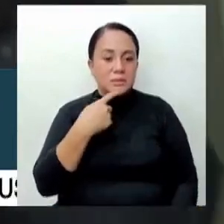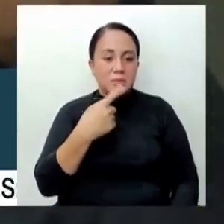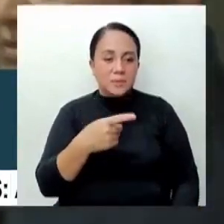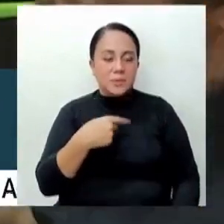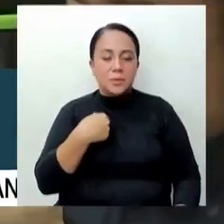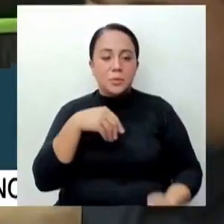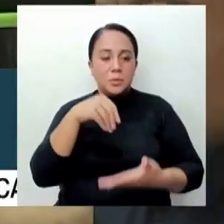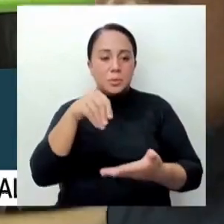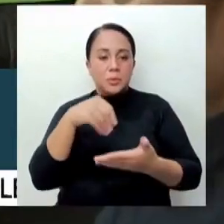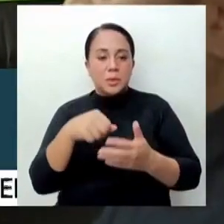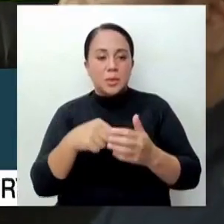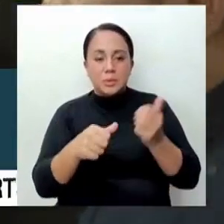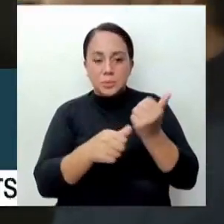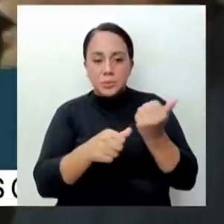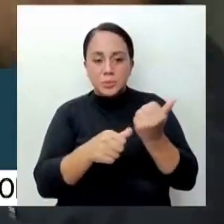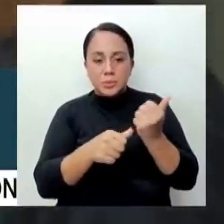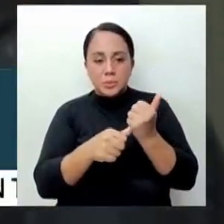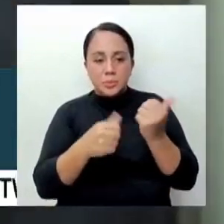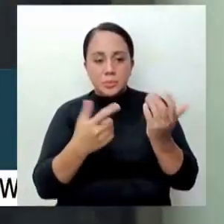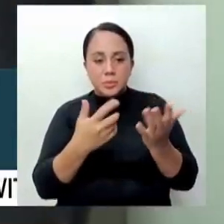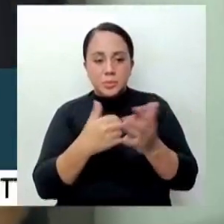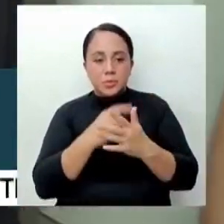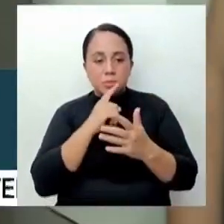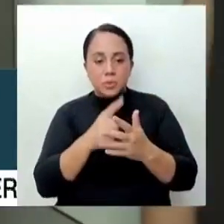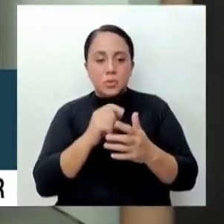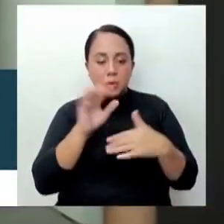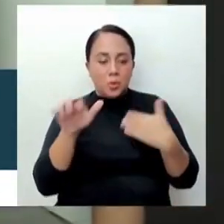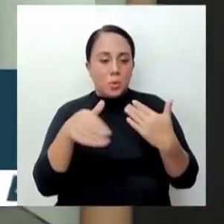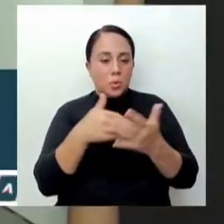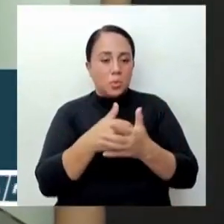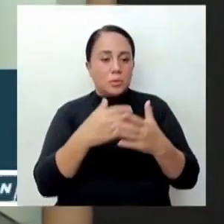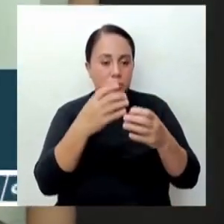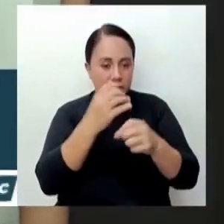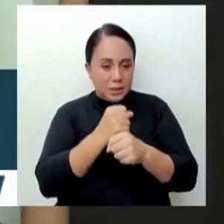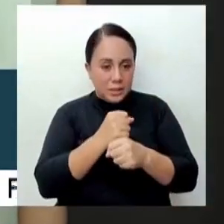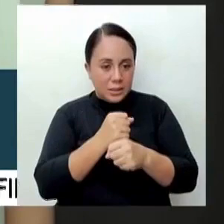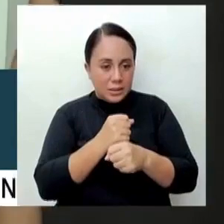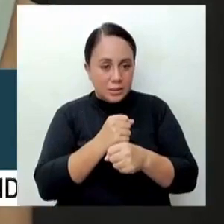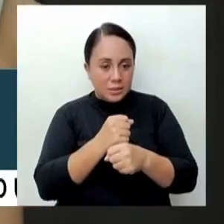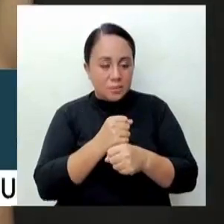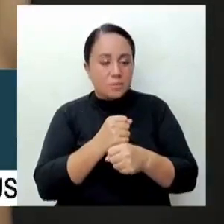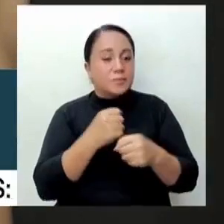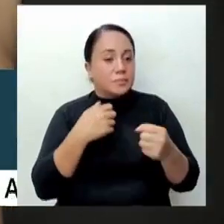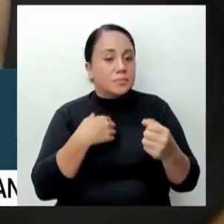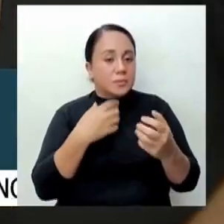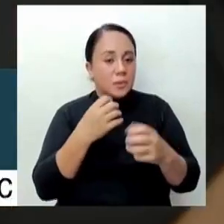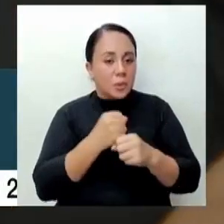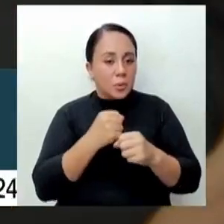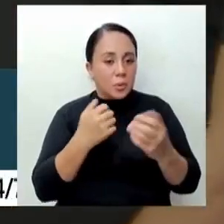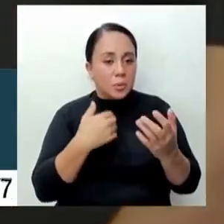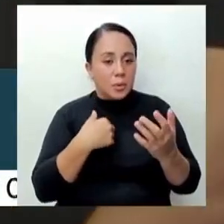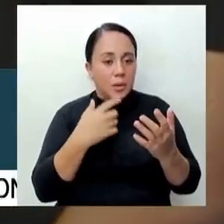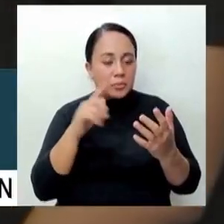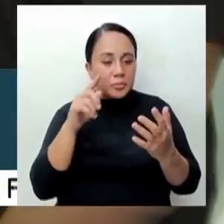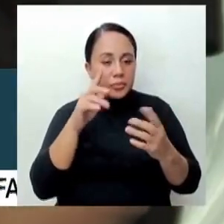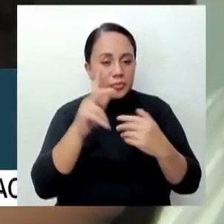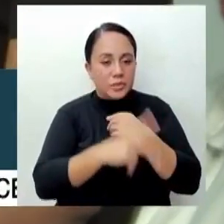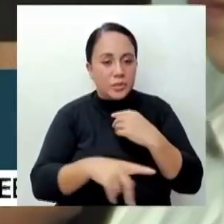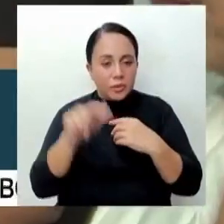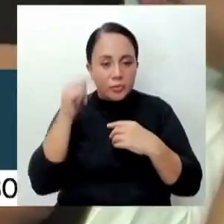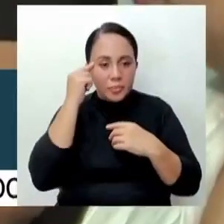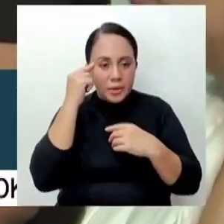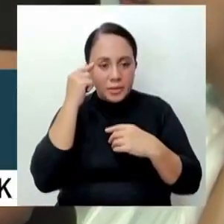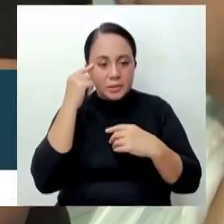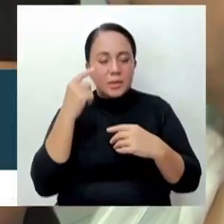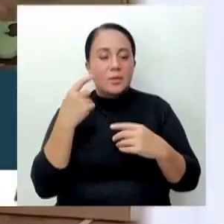of the aid will be prorated to ensure that everyone will get the aid. Meanwhile, Lagman said the provincial government is now planning for post-disaster